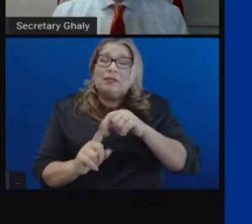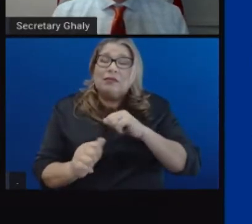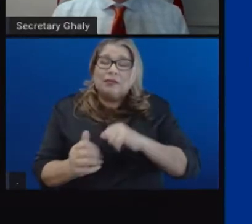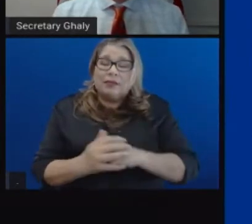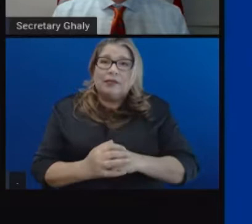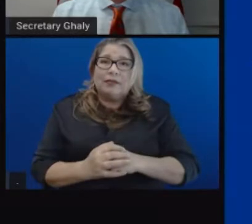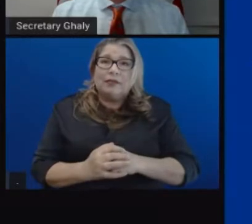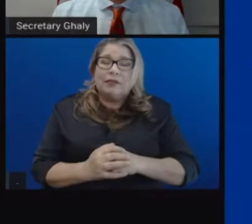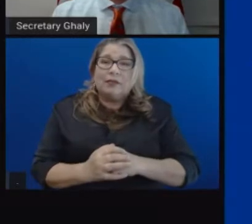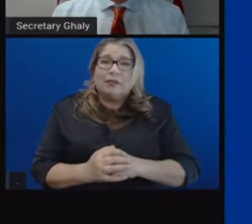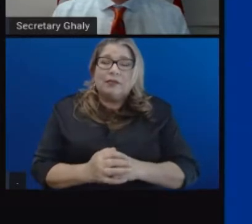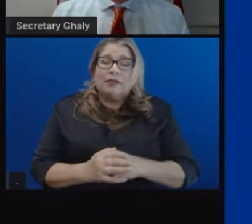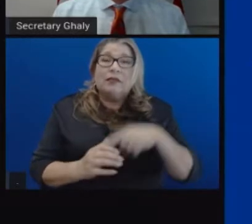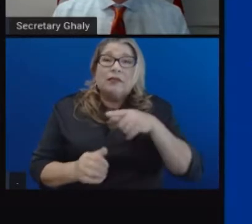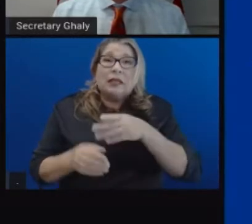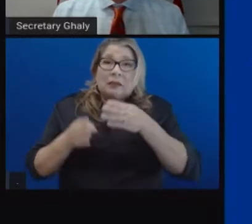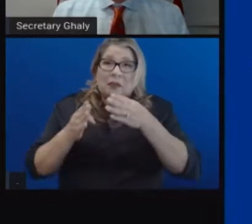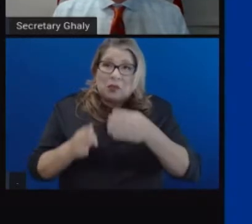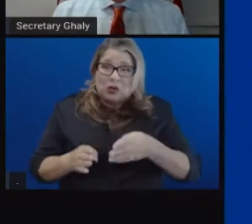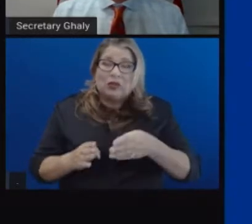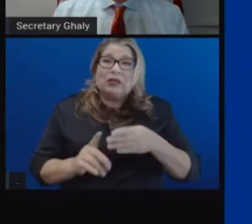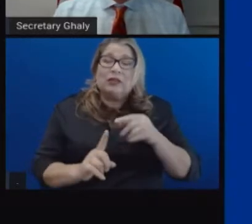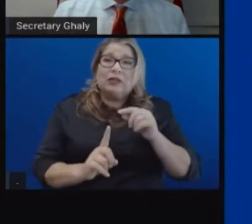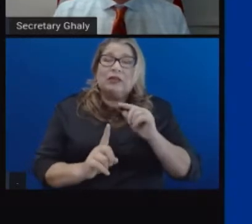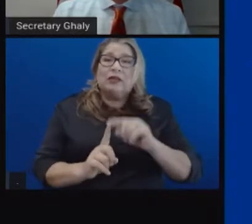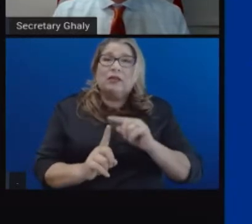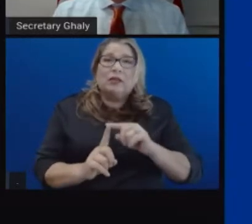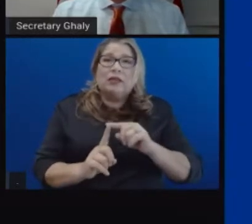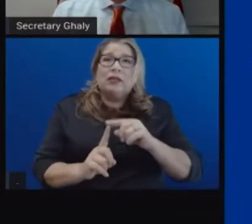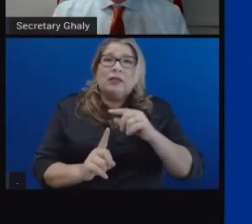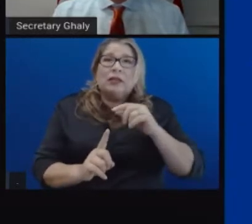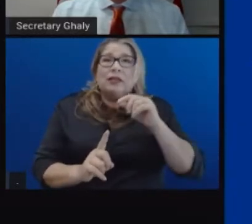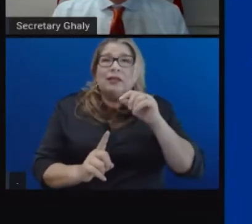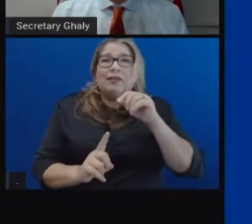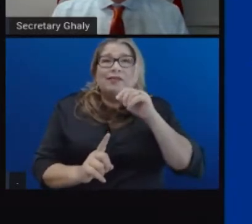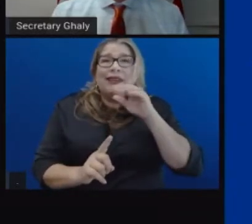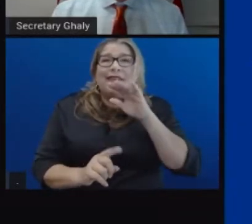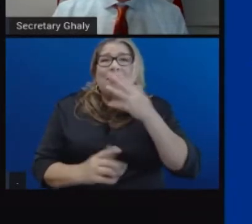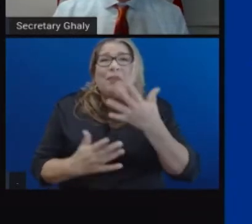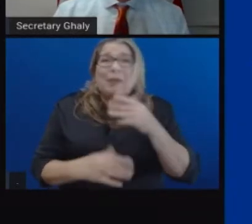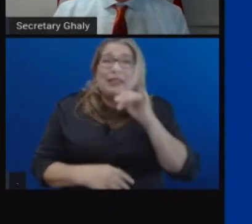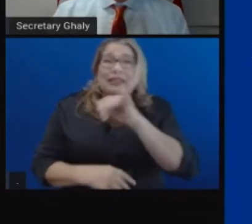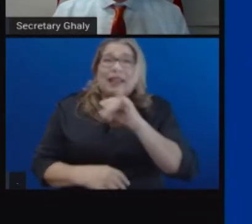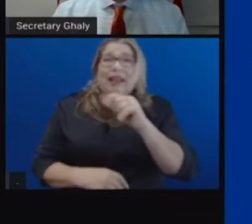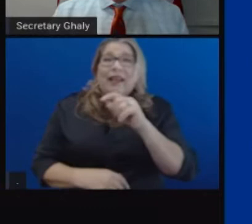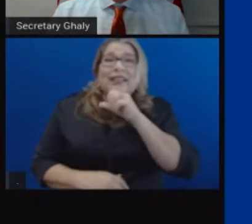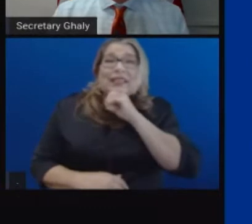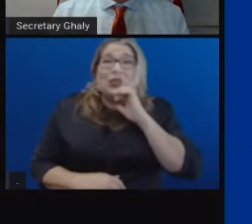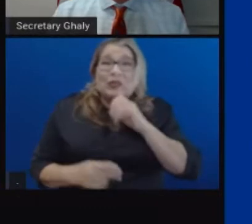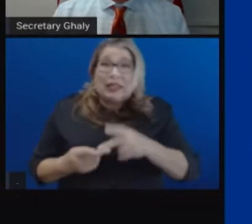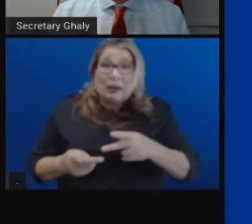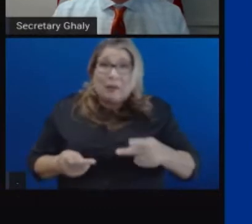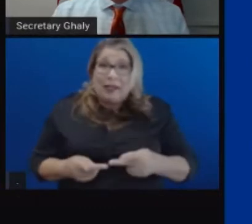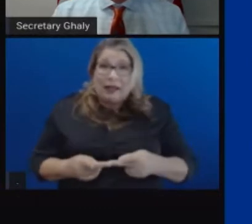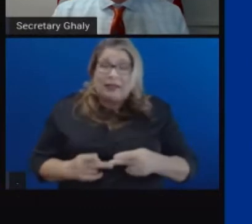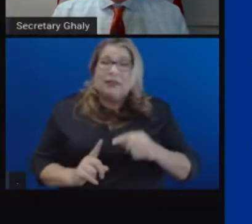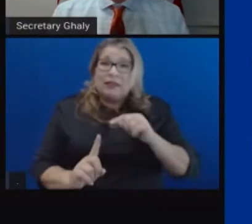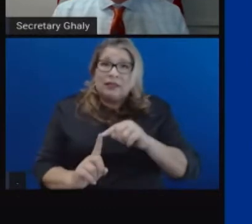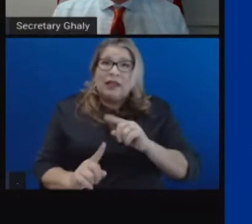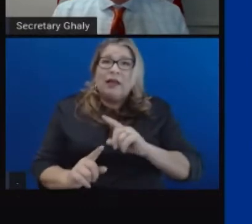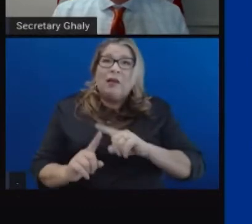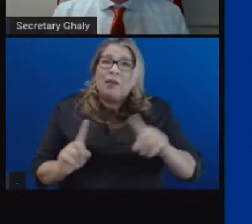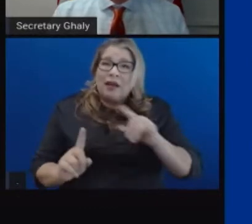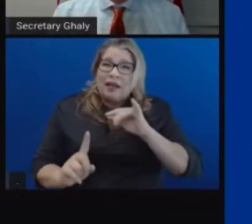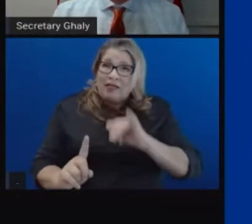need more support than they can receive at their existing facility, but don't quite need hospital level care to